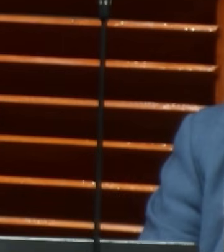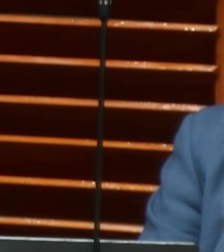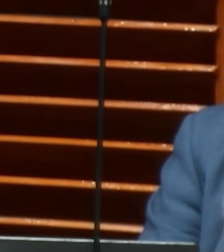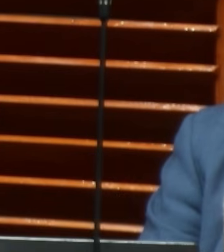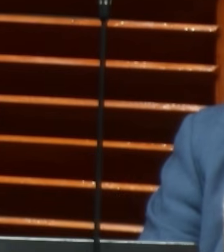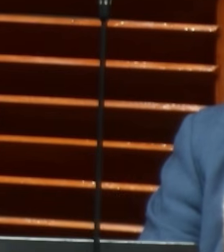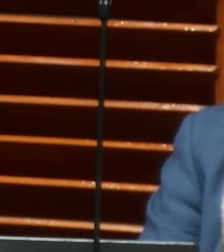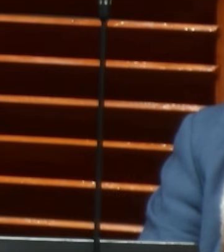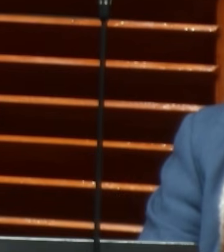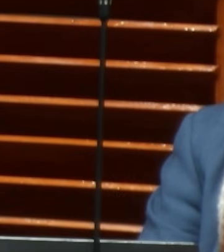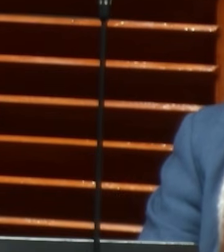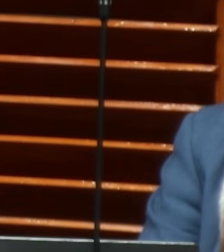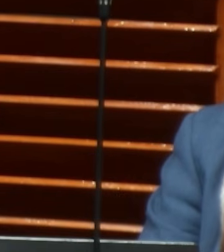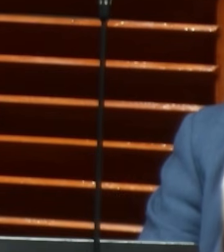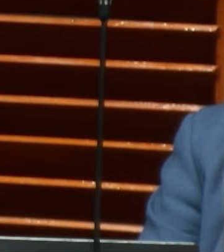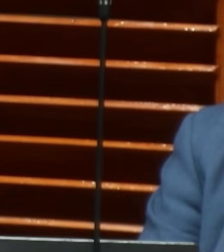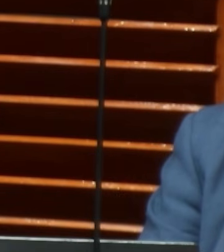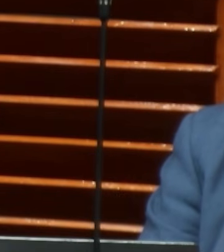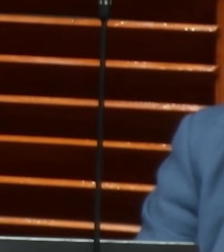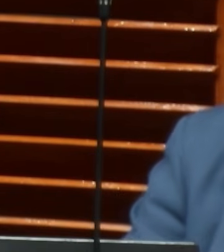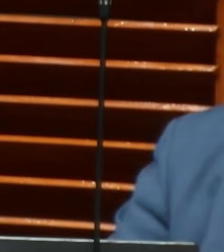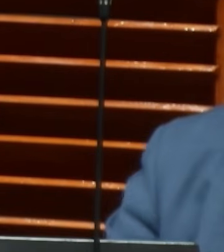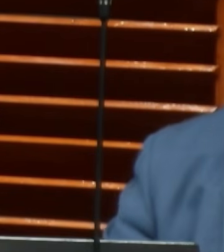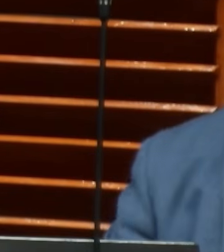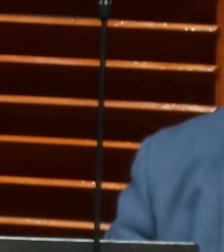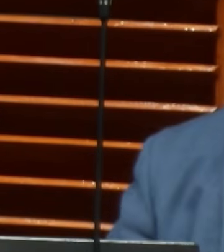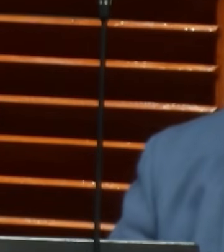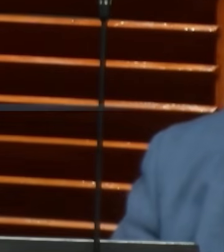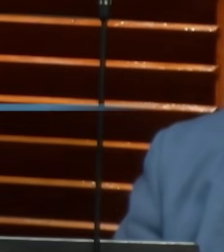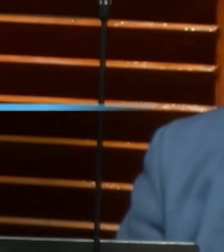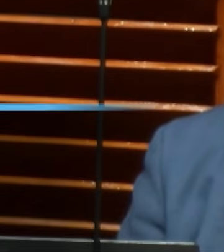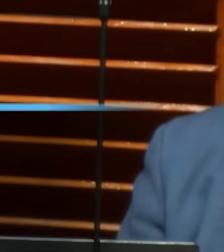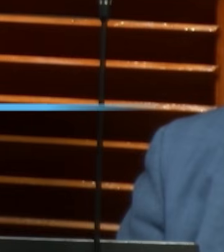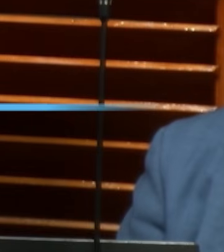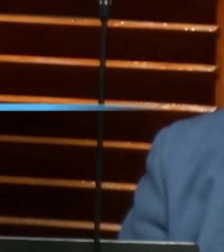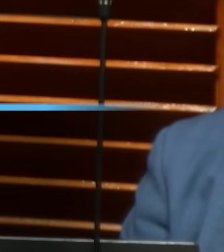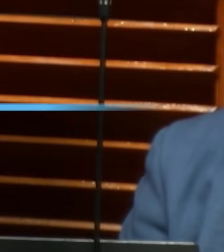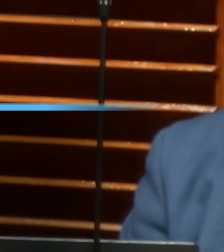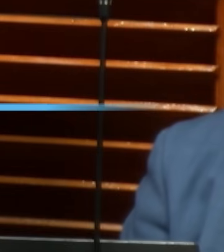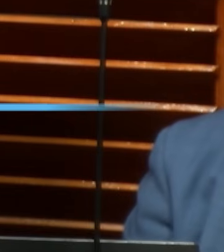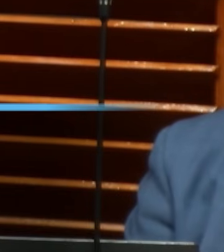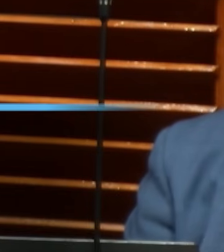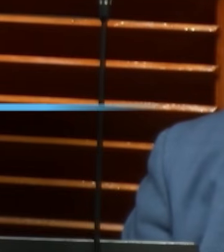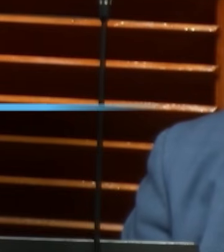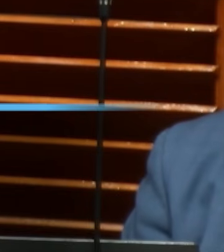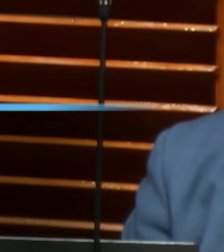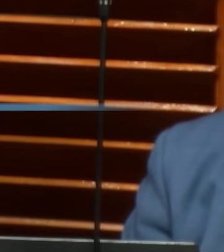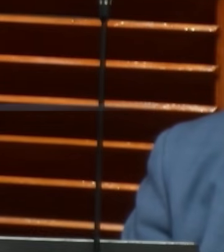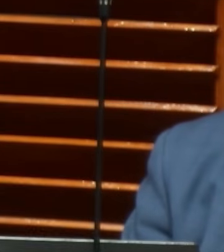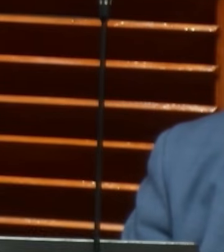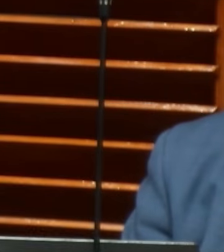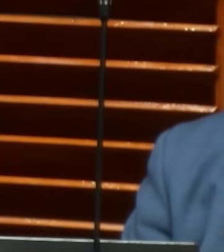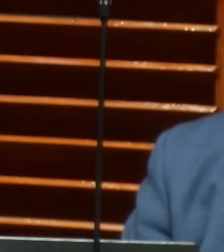Honourable is already pointing at me. But I'll tell you one thing. Let's start from one page.